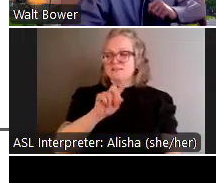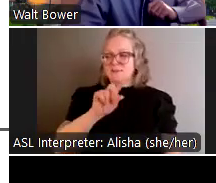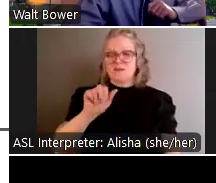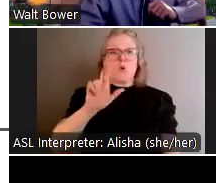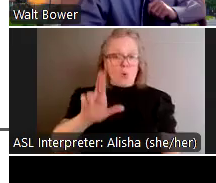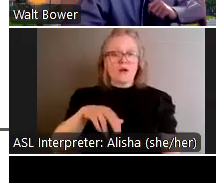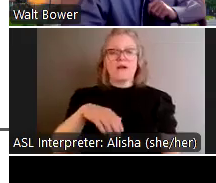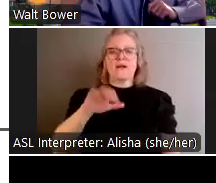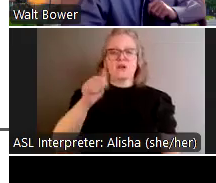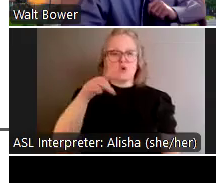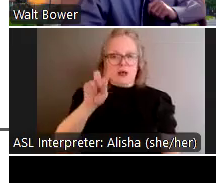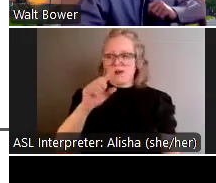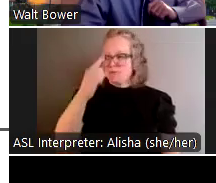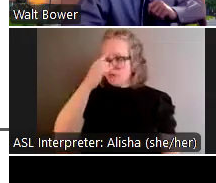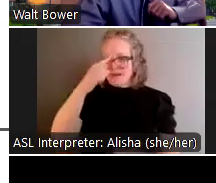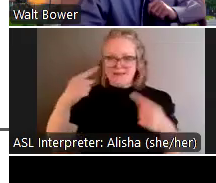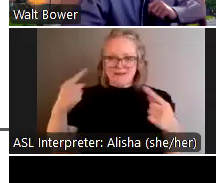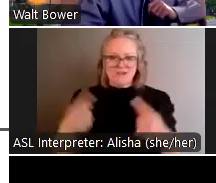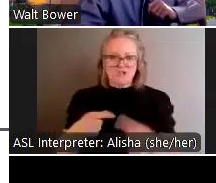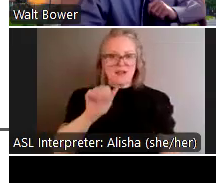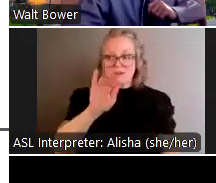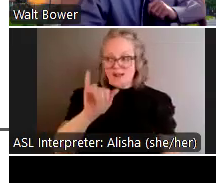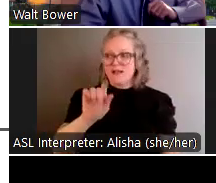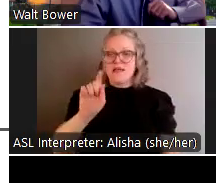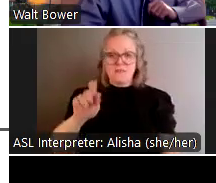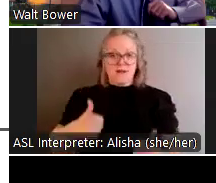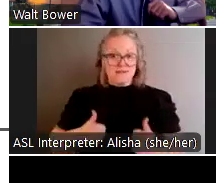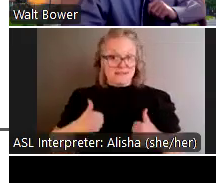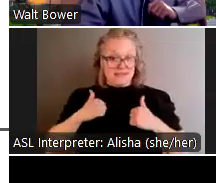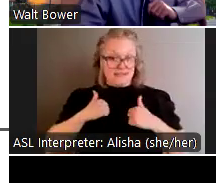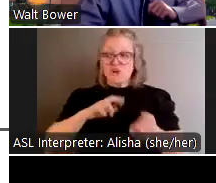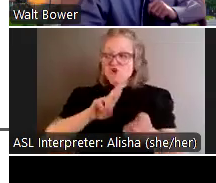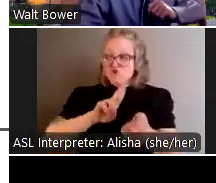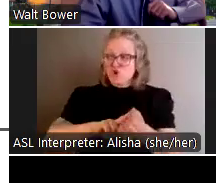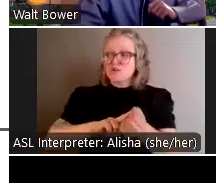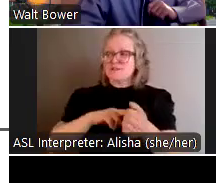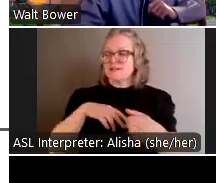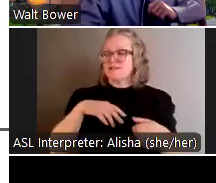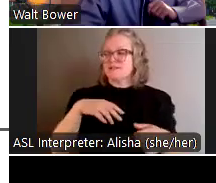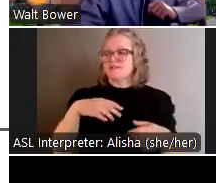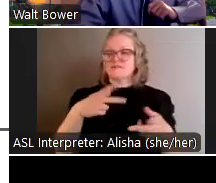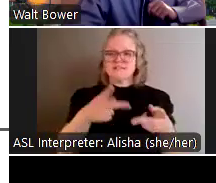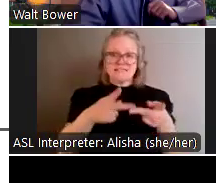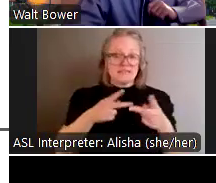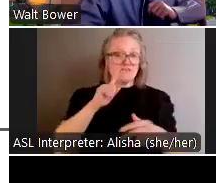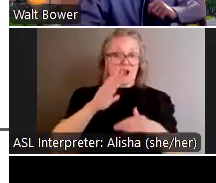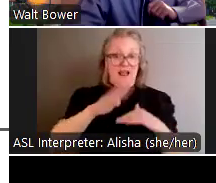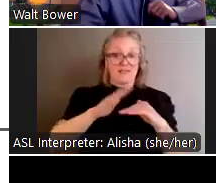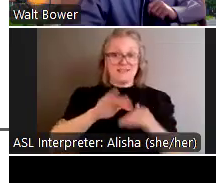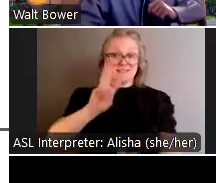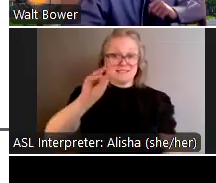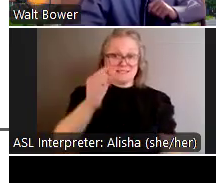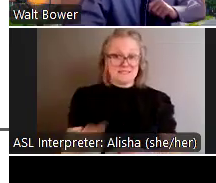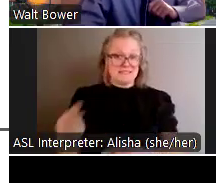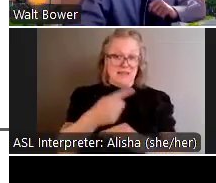injury. The individual must reside in a nursing facility for at least 60 days or more, and